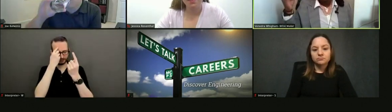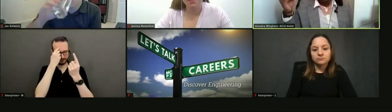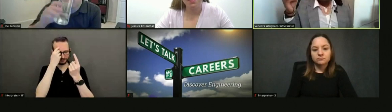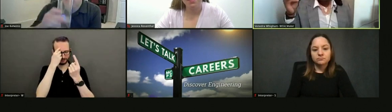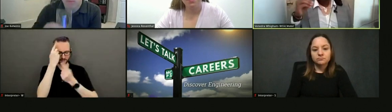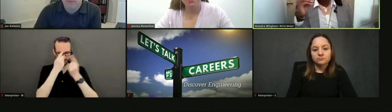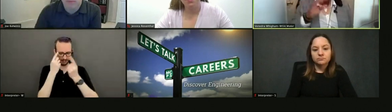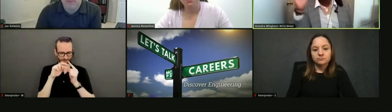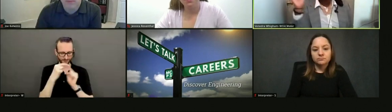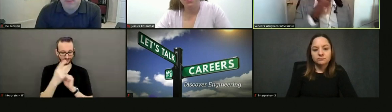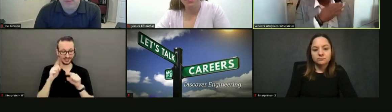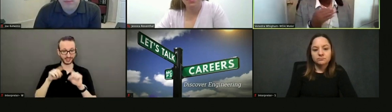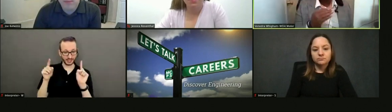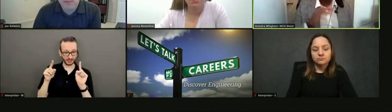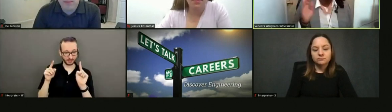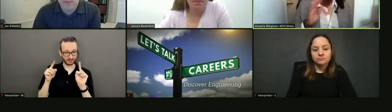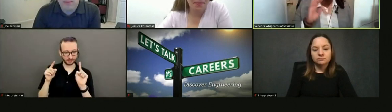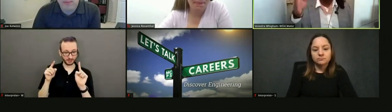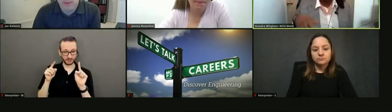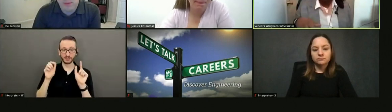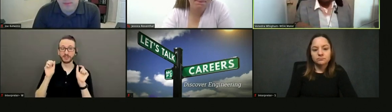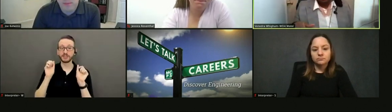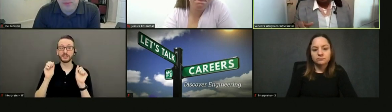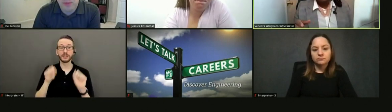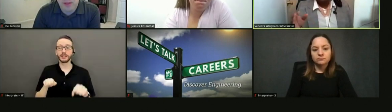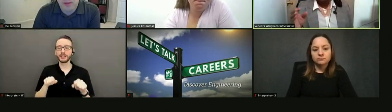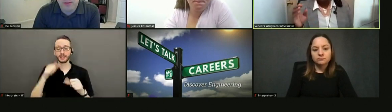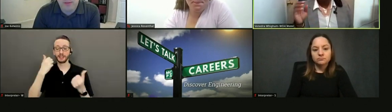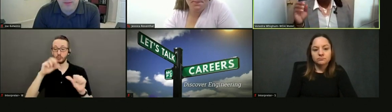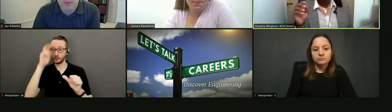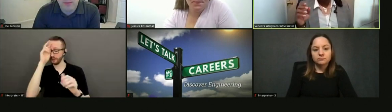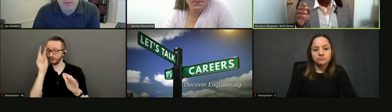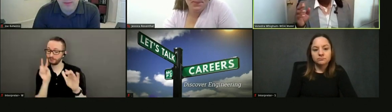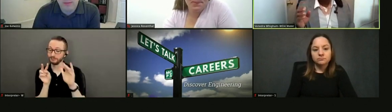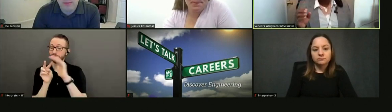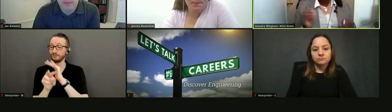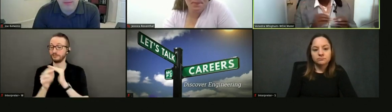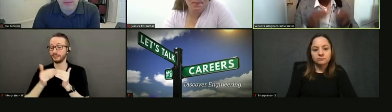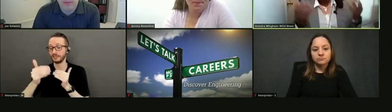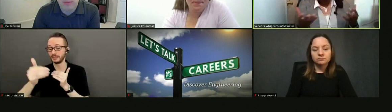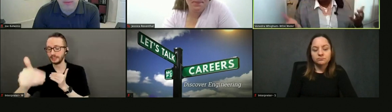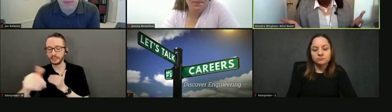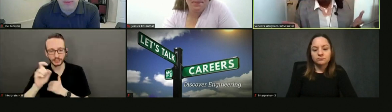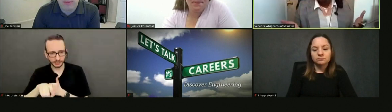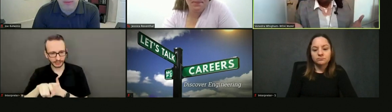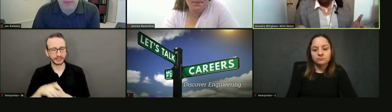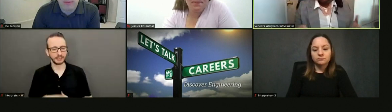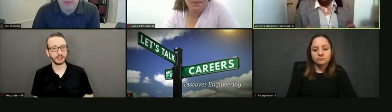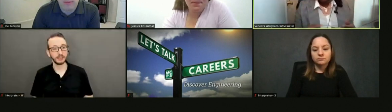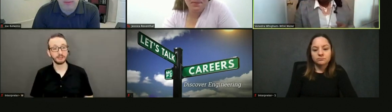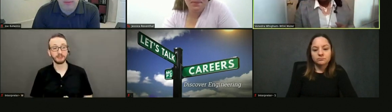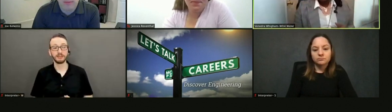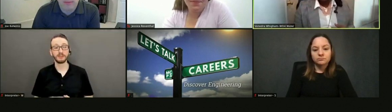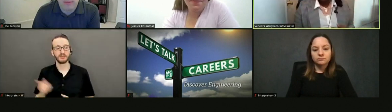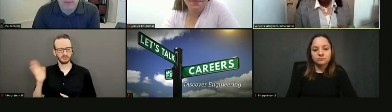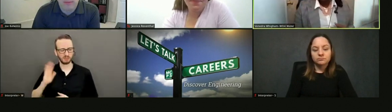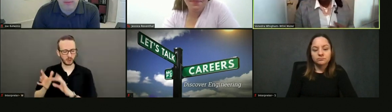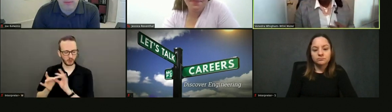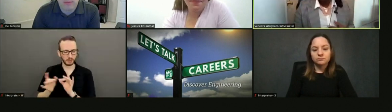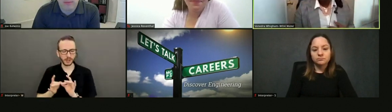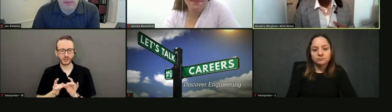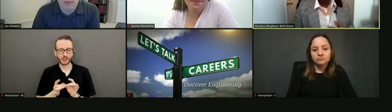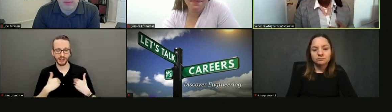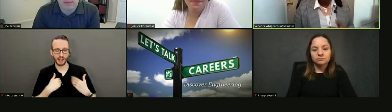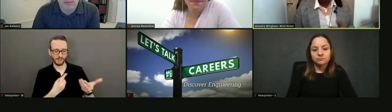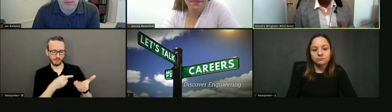think through things different steps, a couple steps ahead, like taking things apart, like Jessica mentioned.